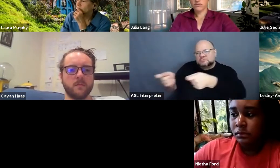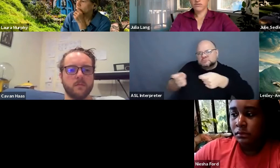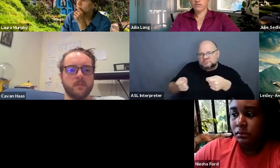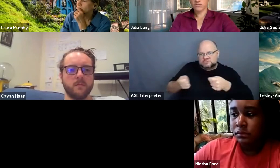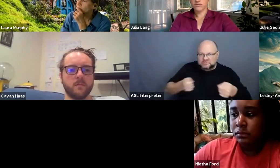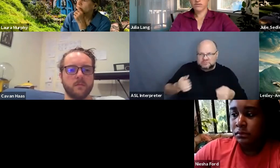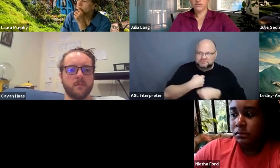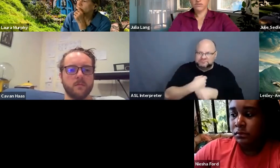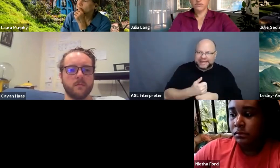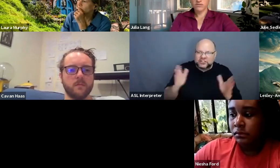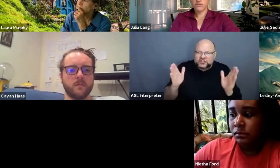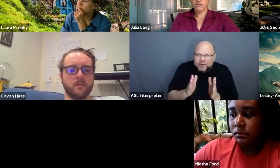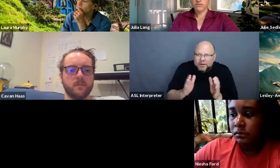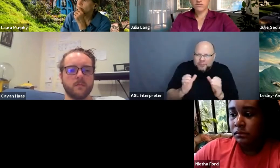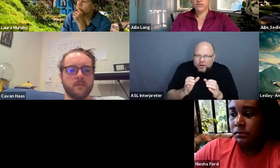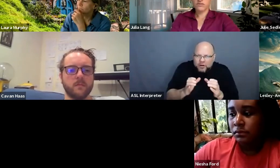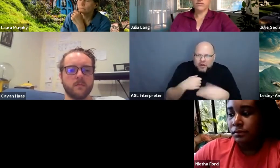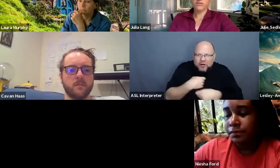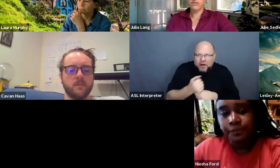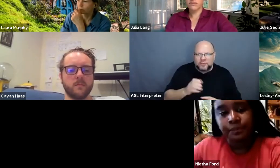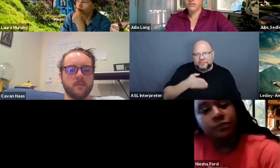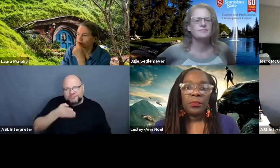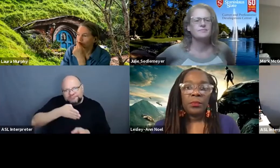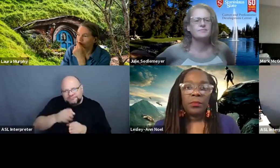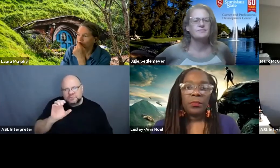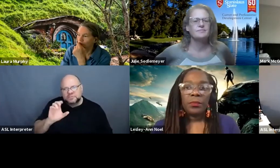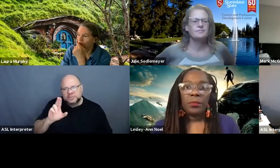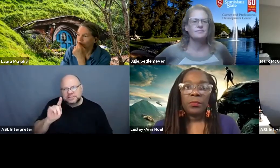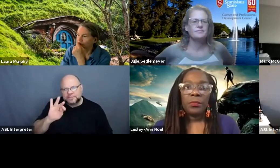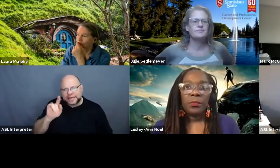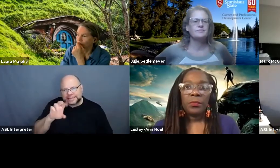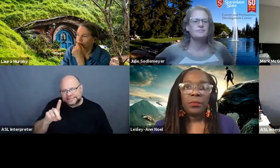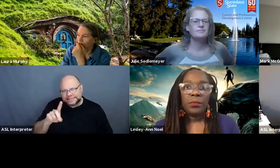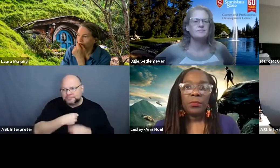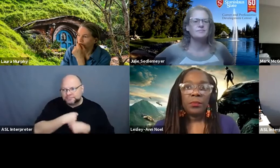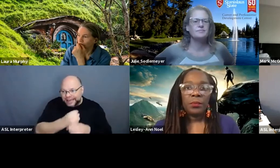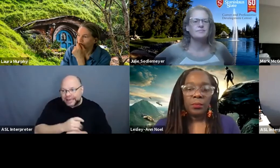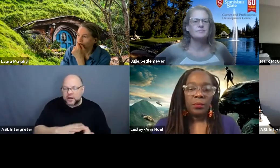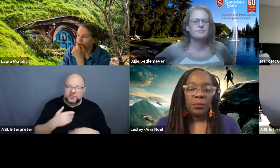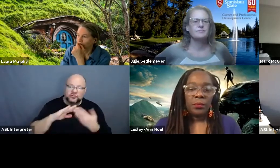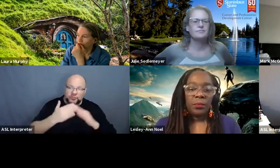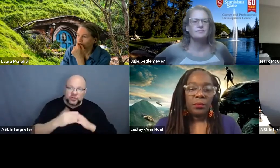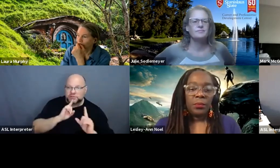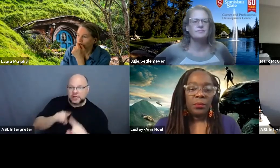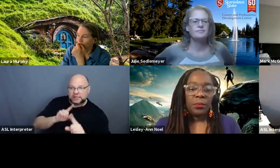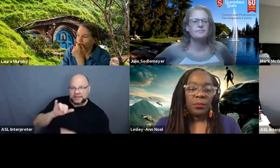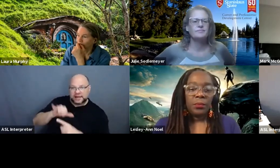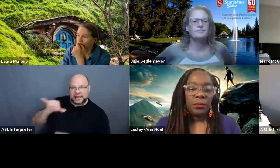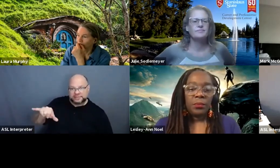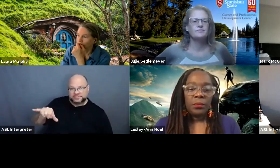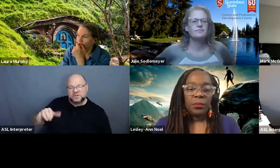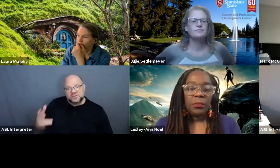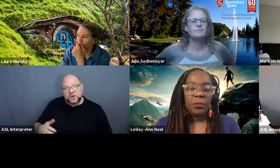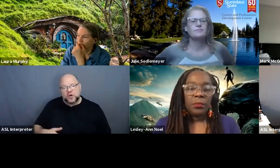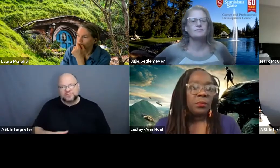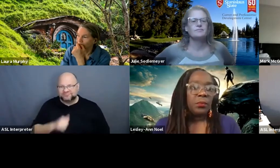really generating smaller runs of things that are more customized to people that are not only creating it, but also the communities that they're selling it to. And so you don't